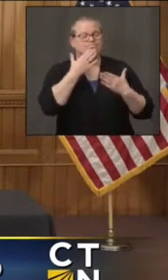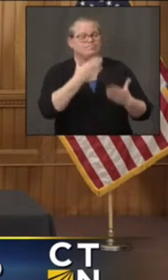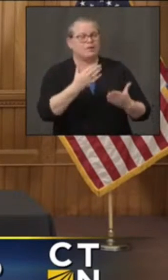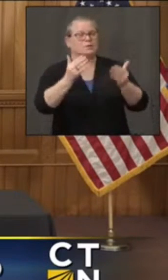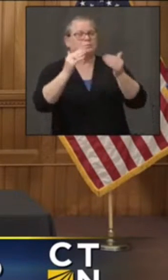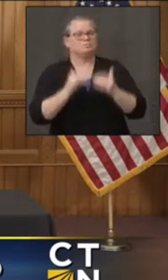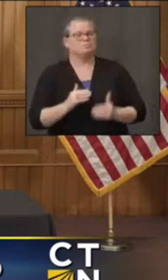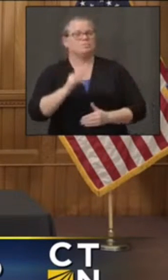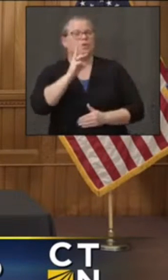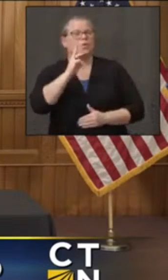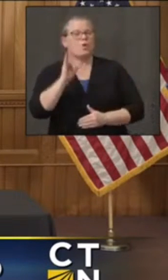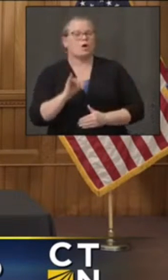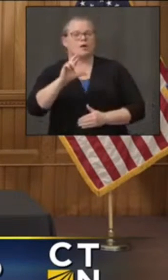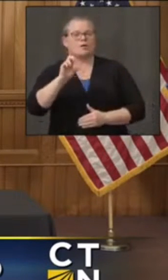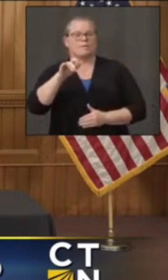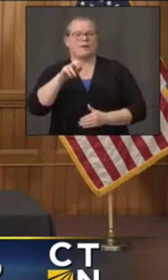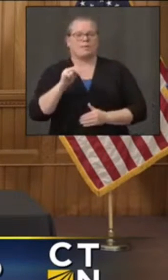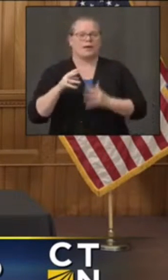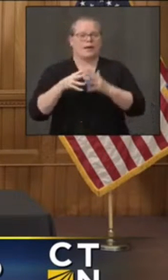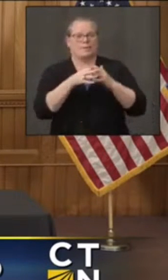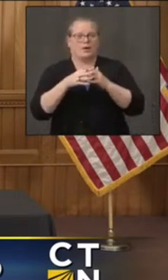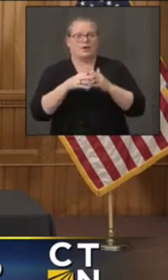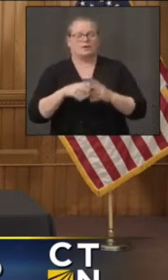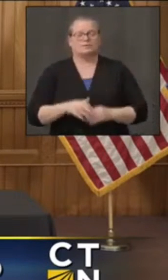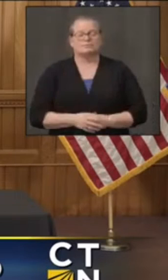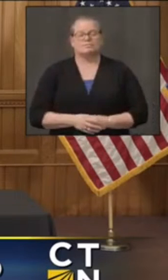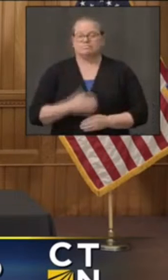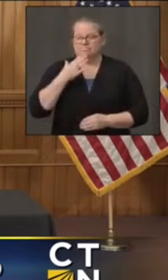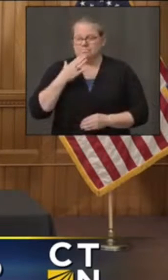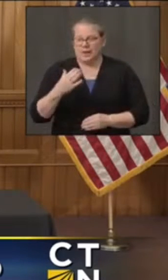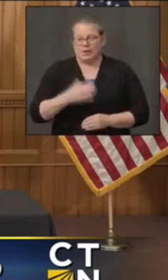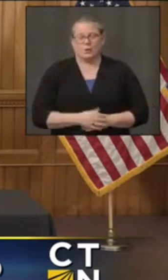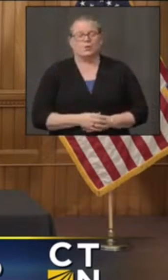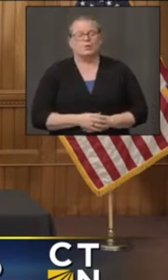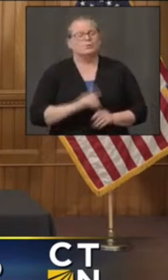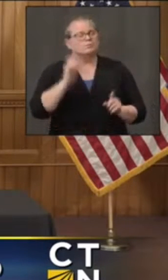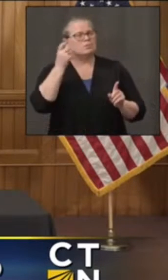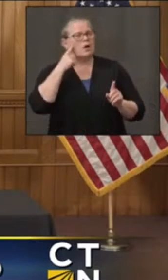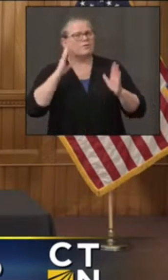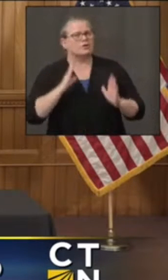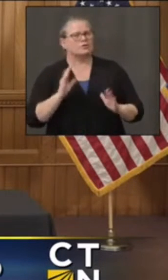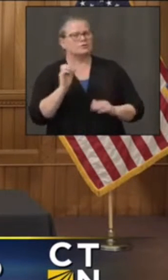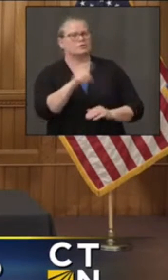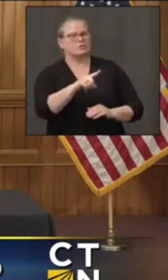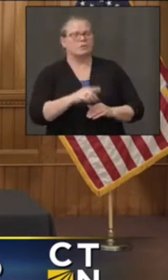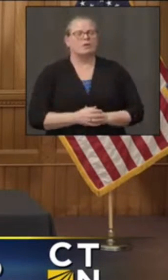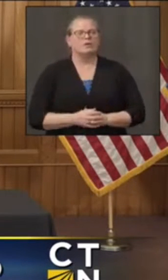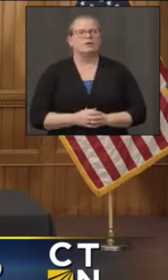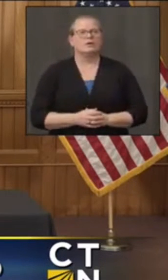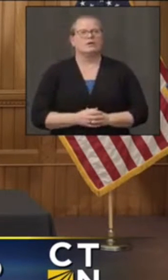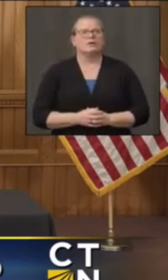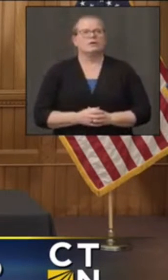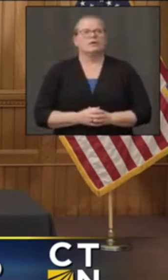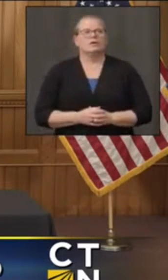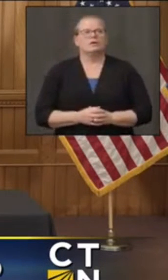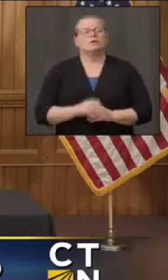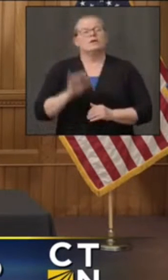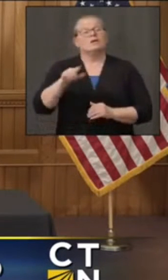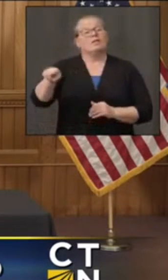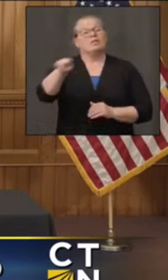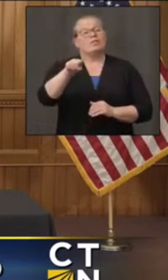Thank you, Max. In terms of the 45 individuals or so who have been cited